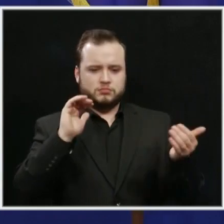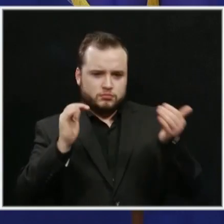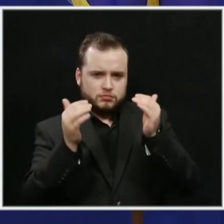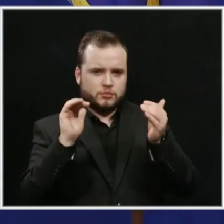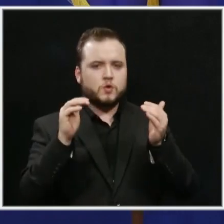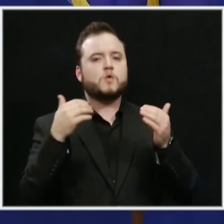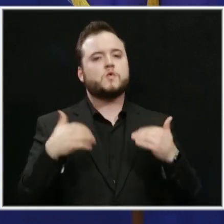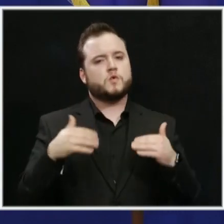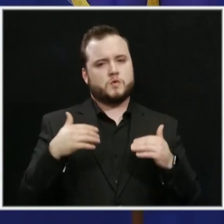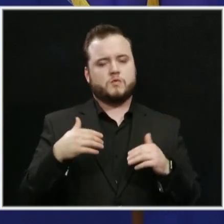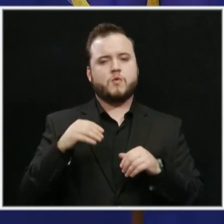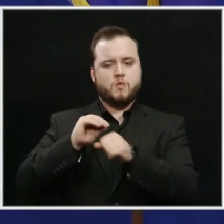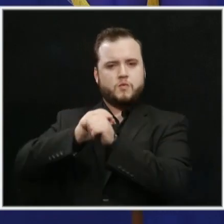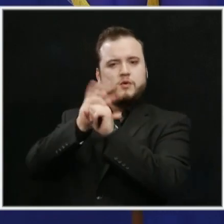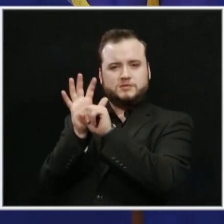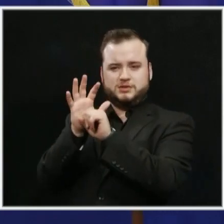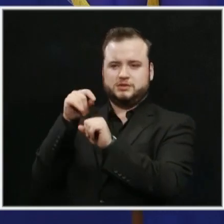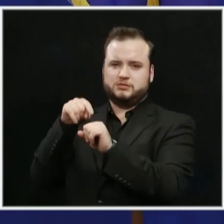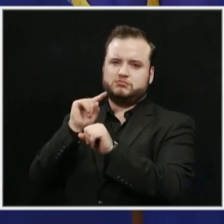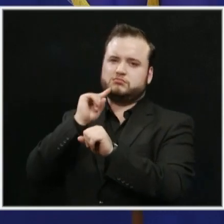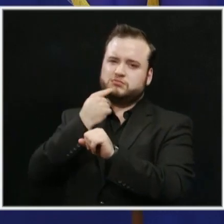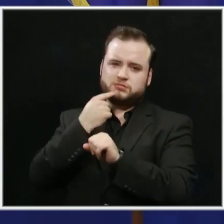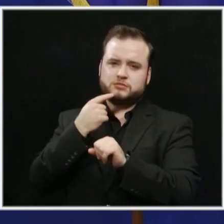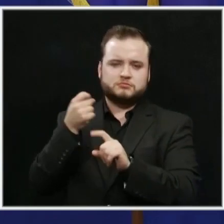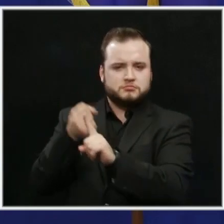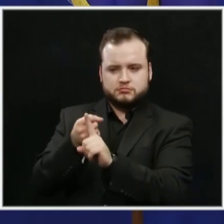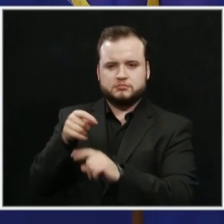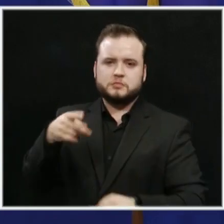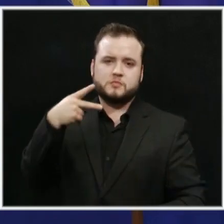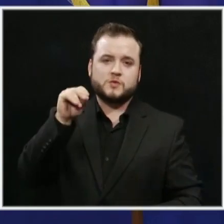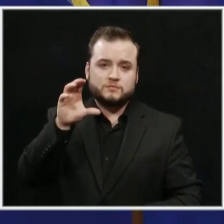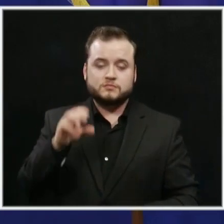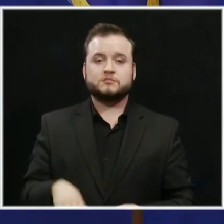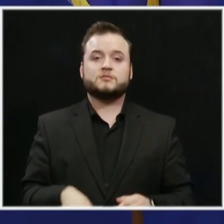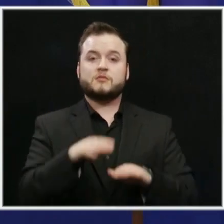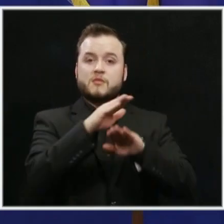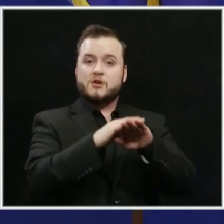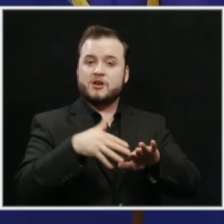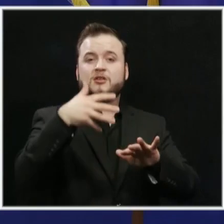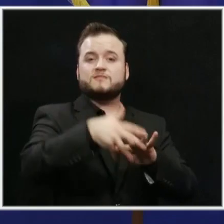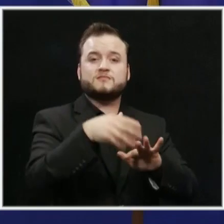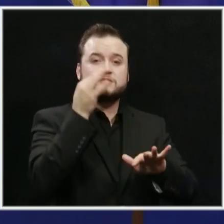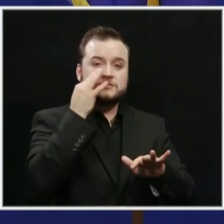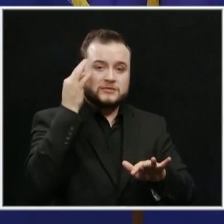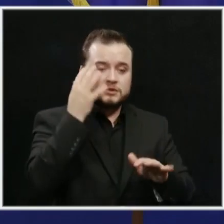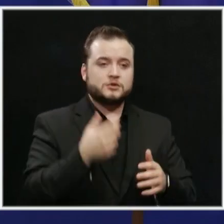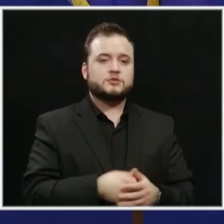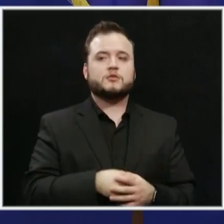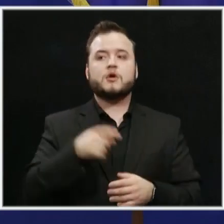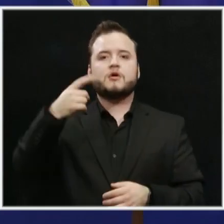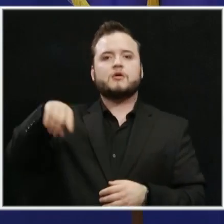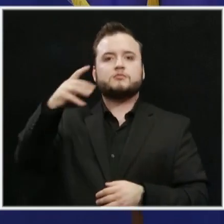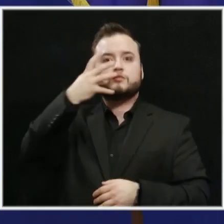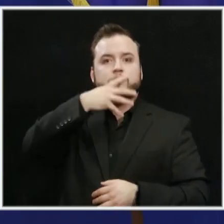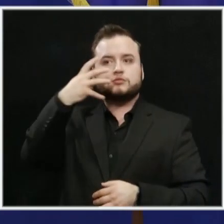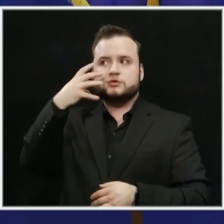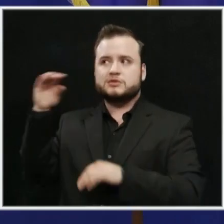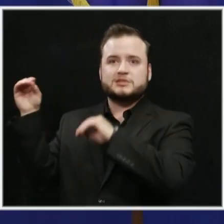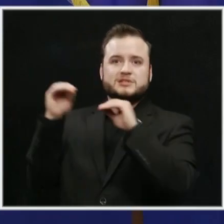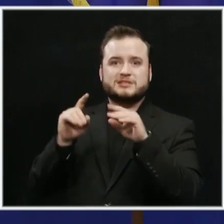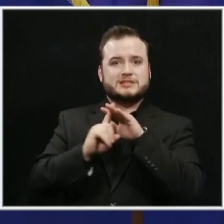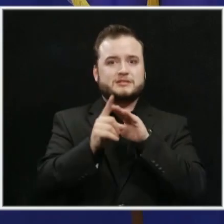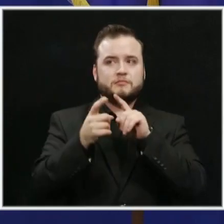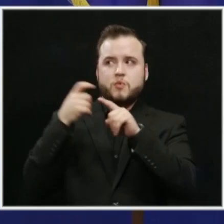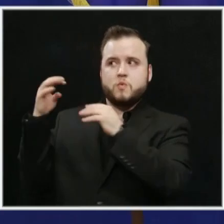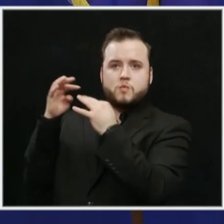that. So our indigenous communities, people of color, immigrants, and refugees are more susceptible to this and to die from COVID. The numbers seem to be supporting